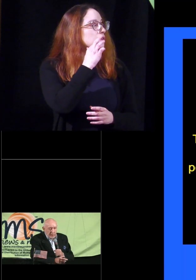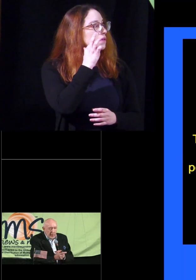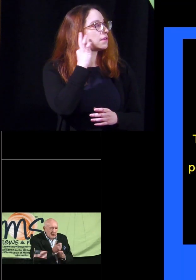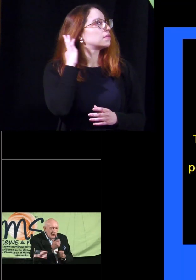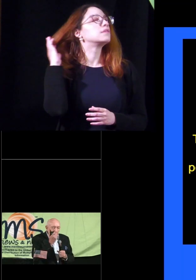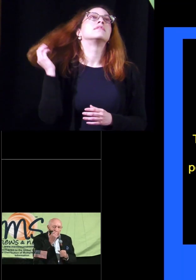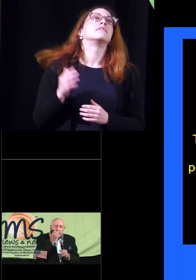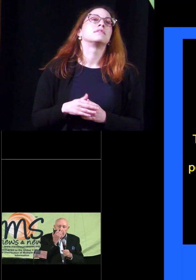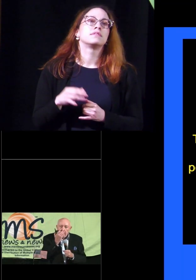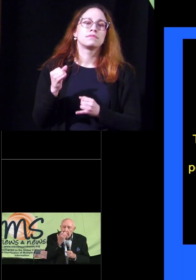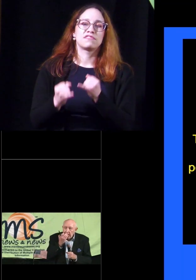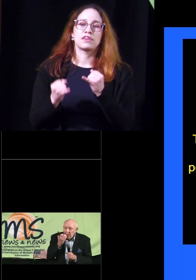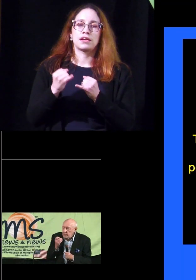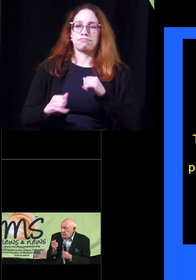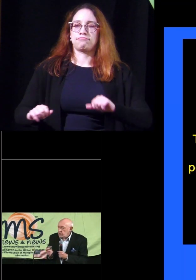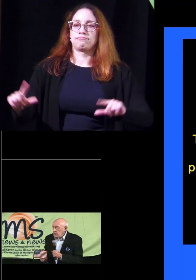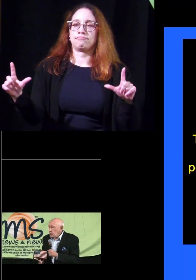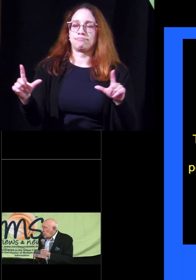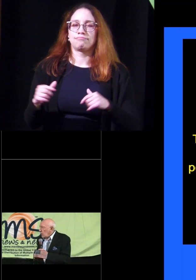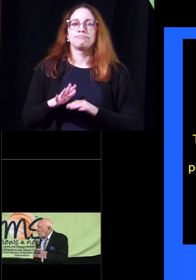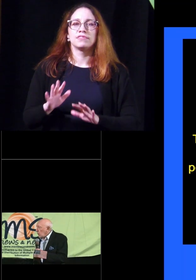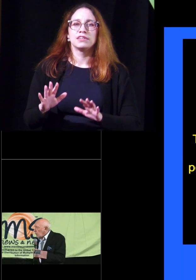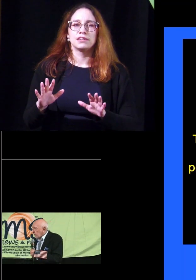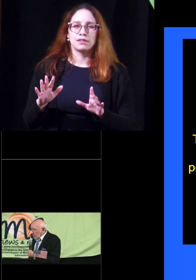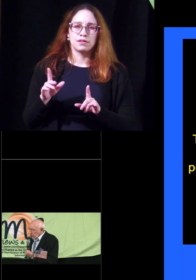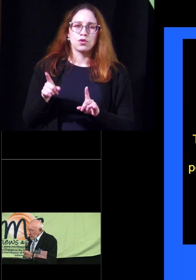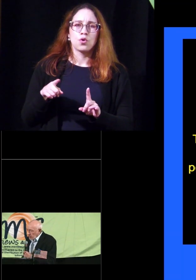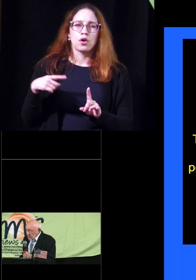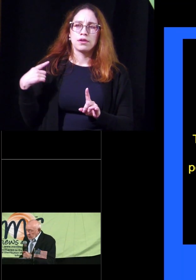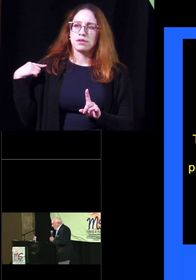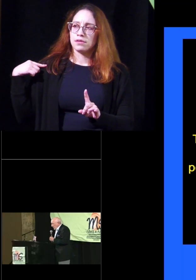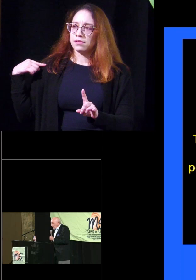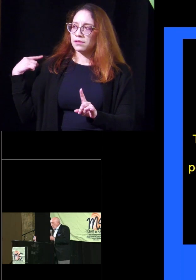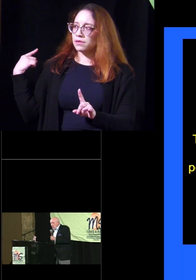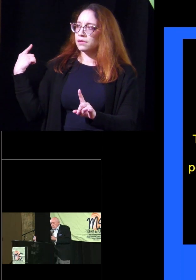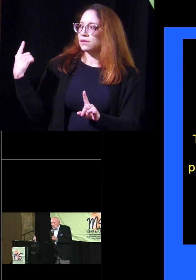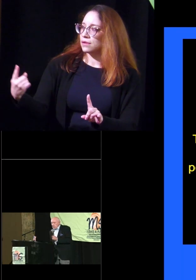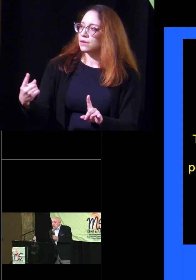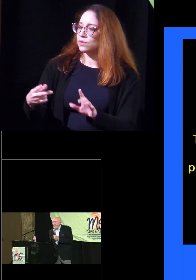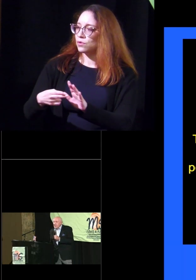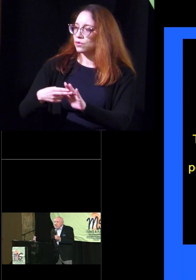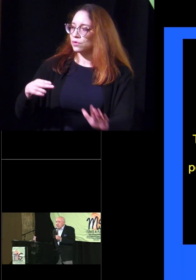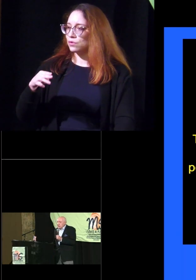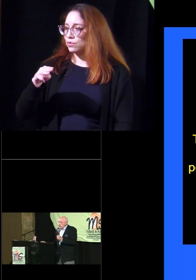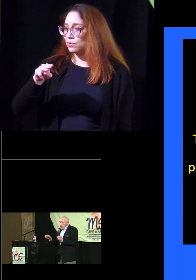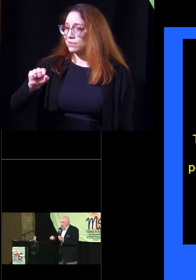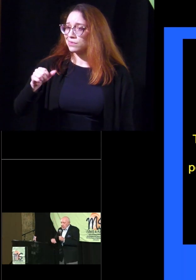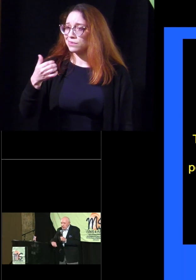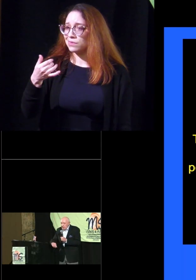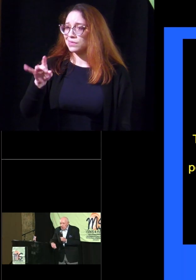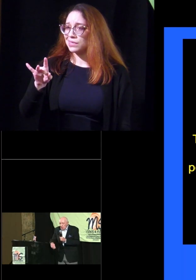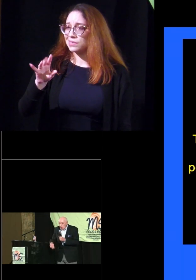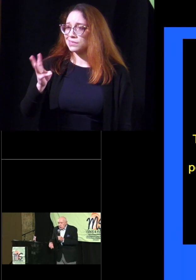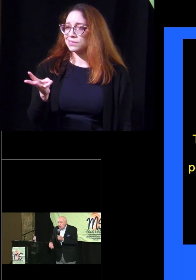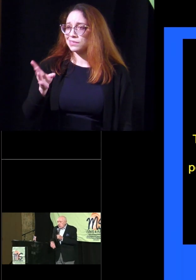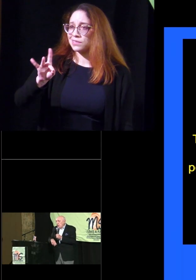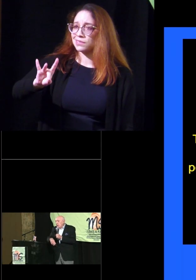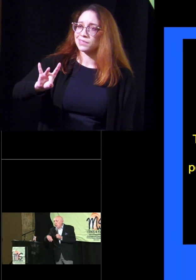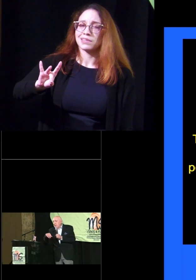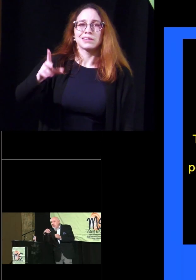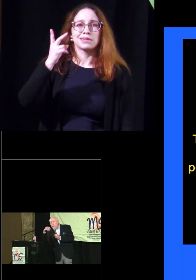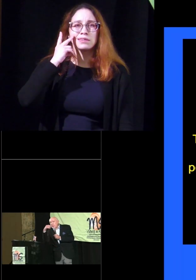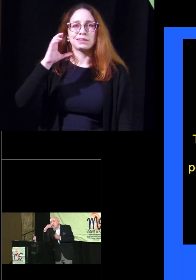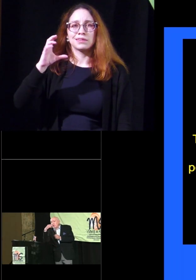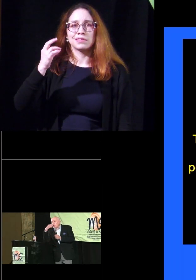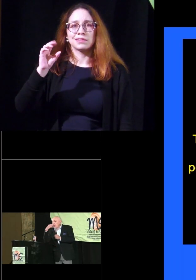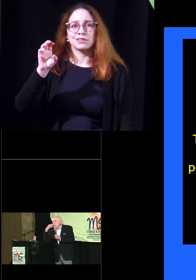This is my final slide, and just tells you where we've come with MS. That in 1868, you'll see that